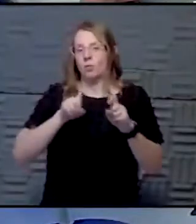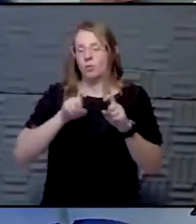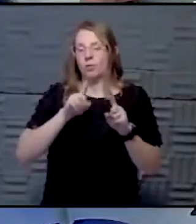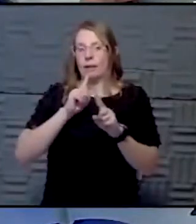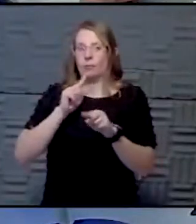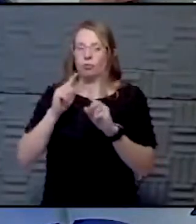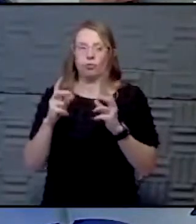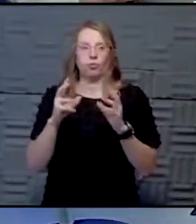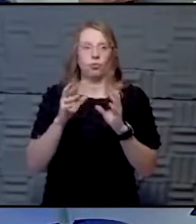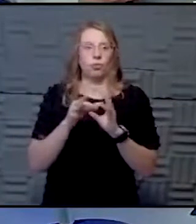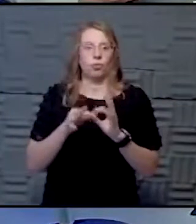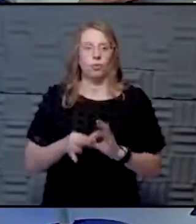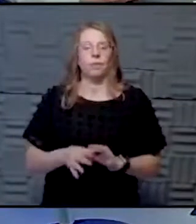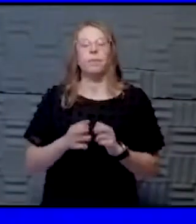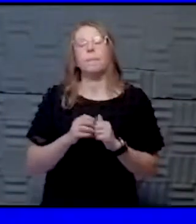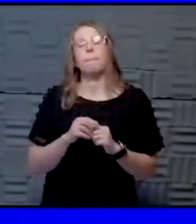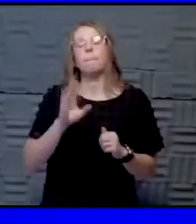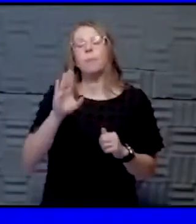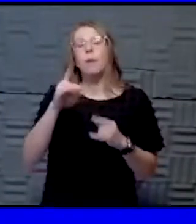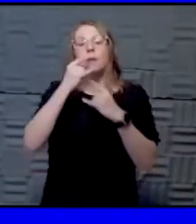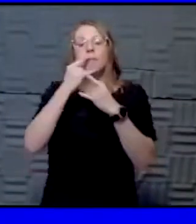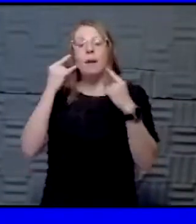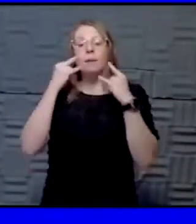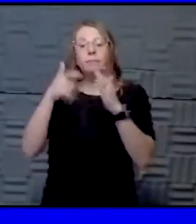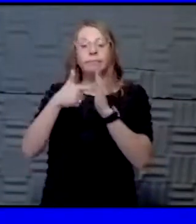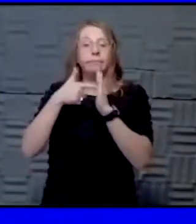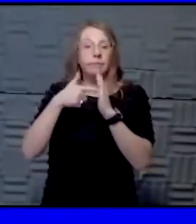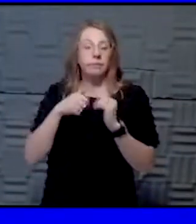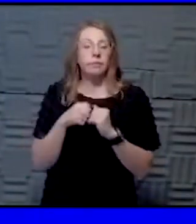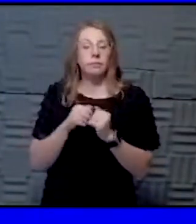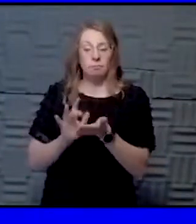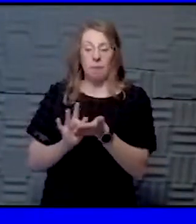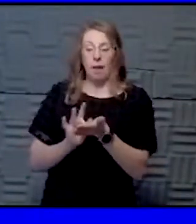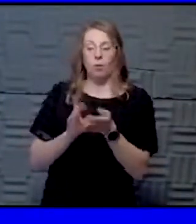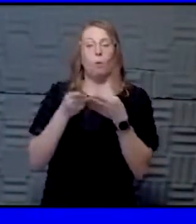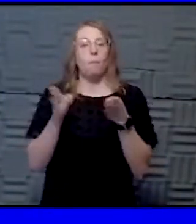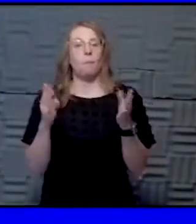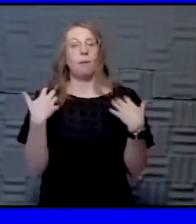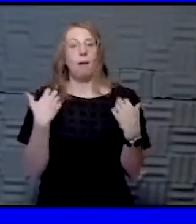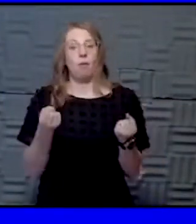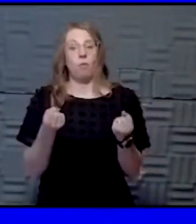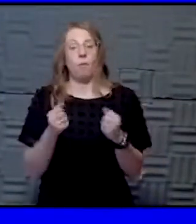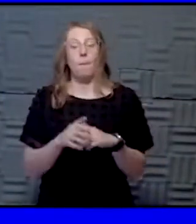as far as the mask mandates, again, we are looking at medical and public health